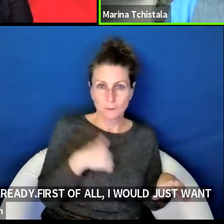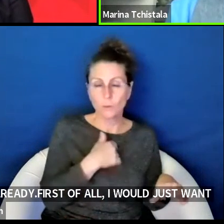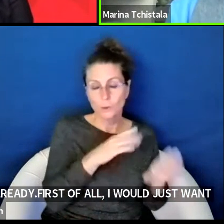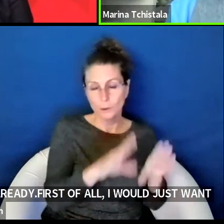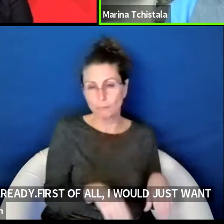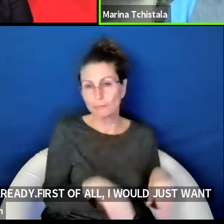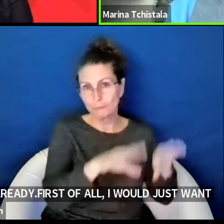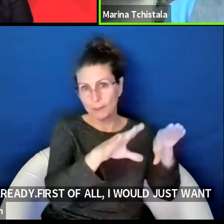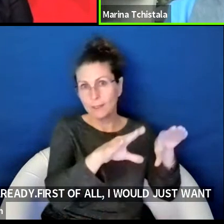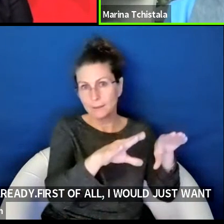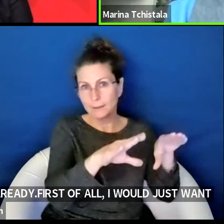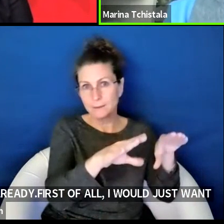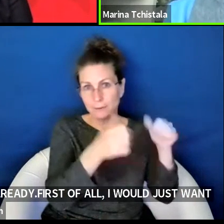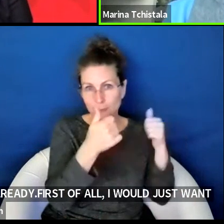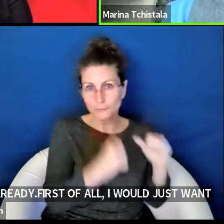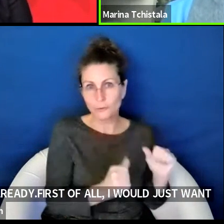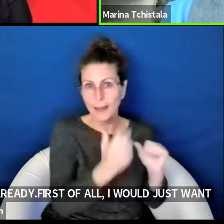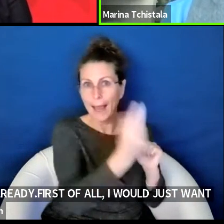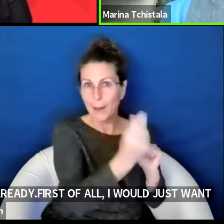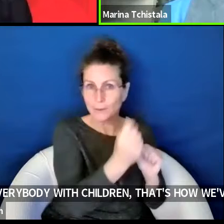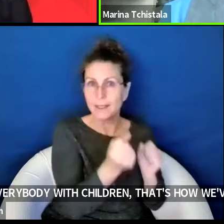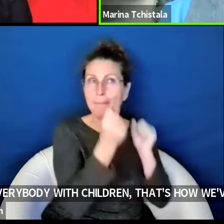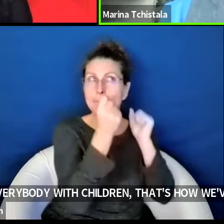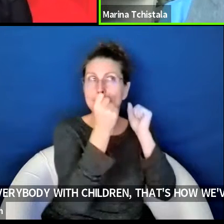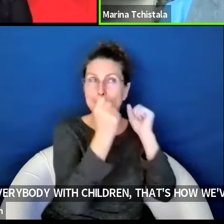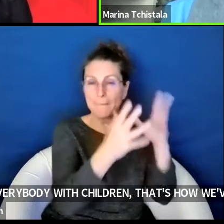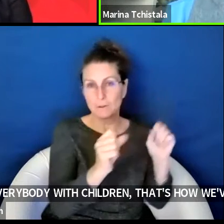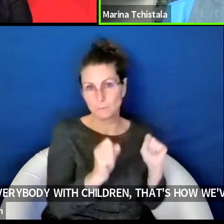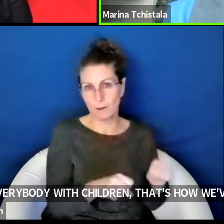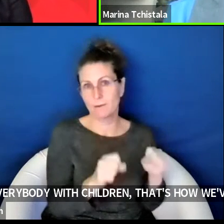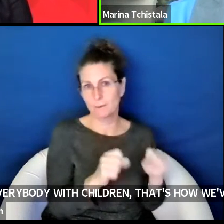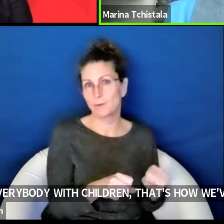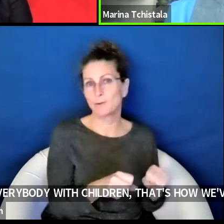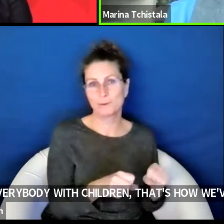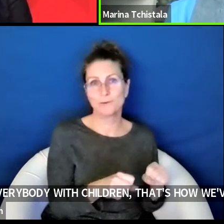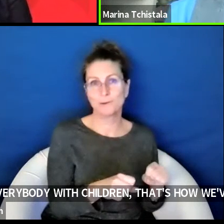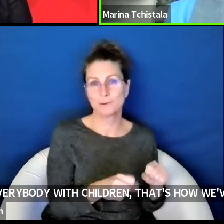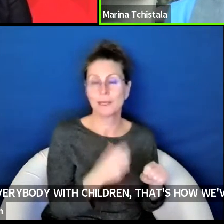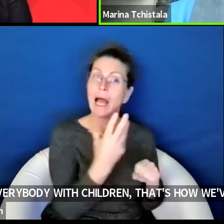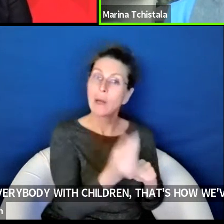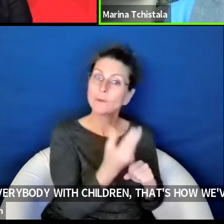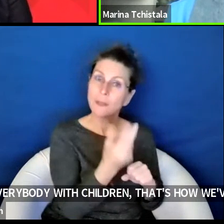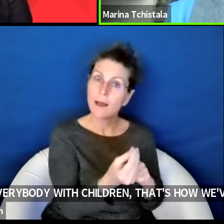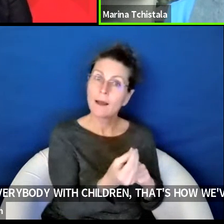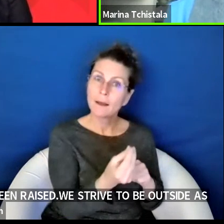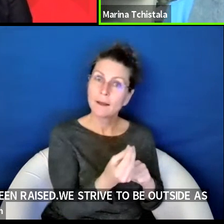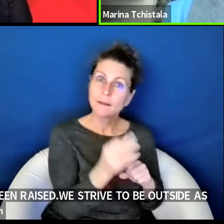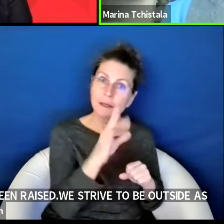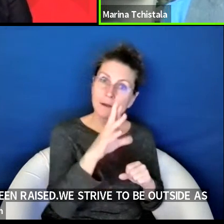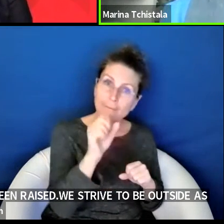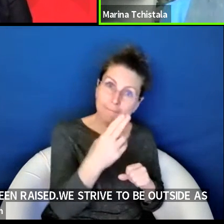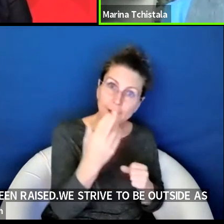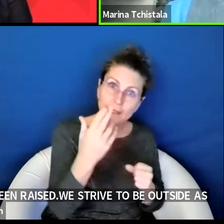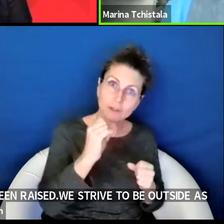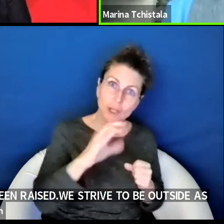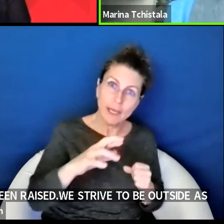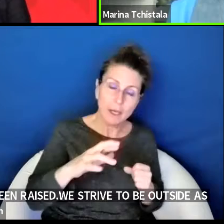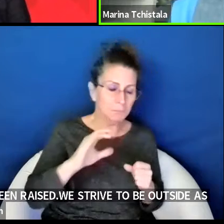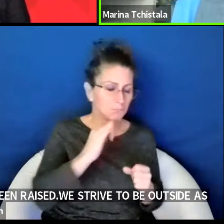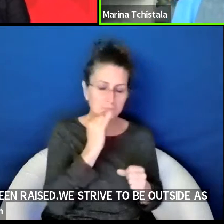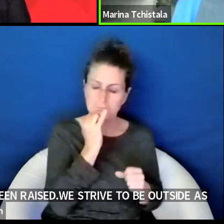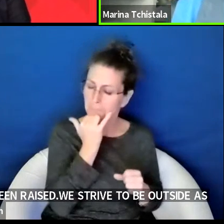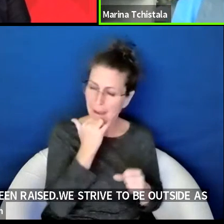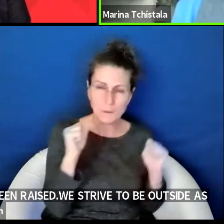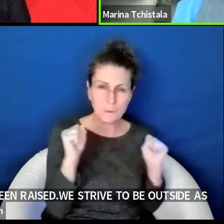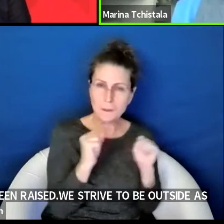We try to be outside as most as possible, because being outside, being on fresh air, even if it's winter, you